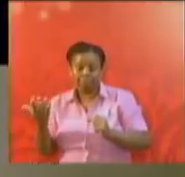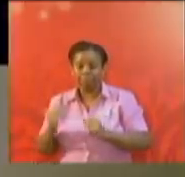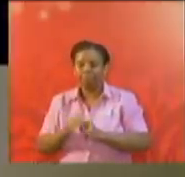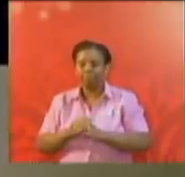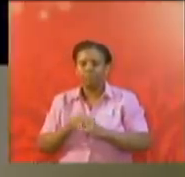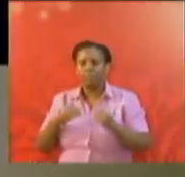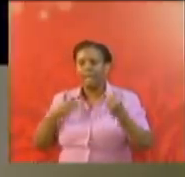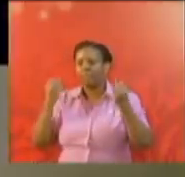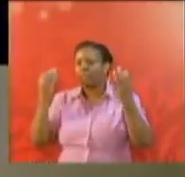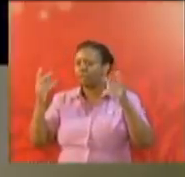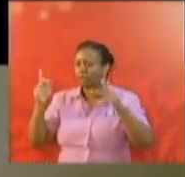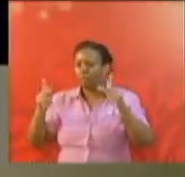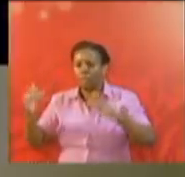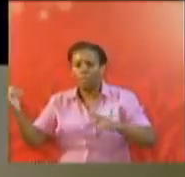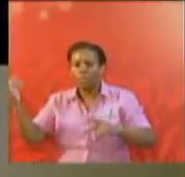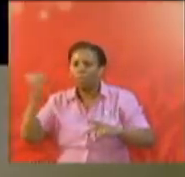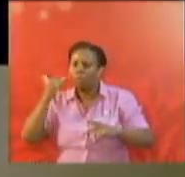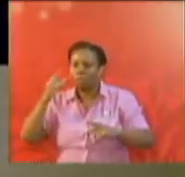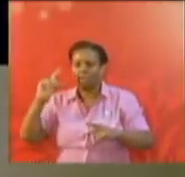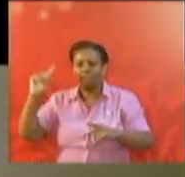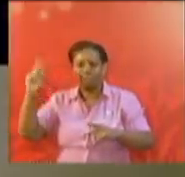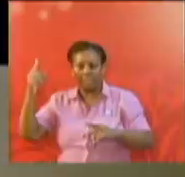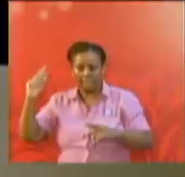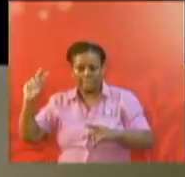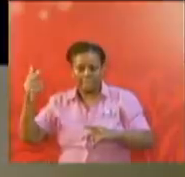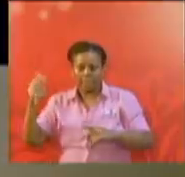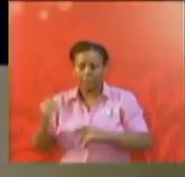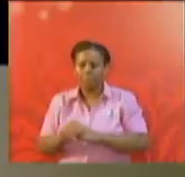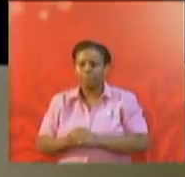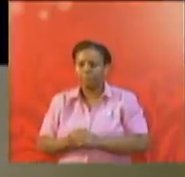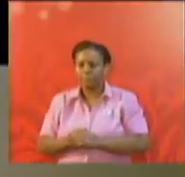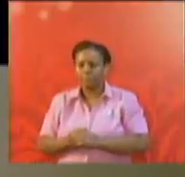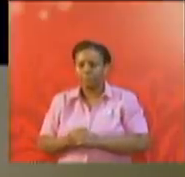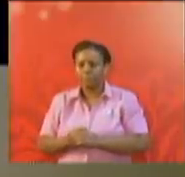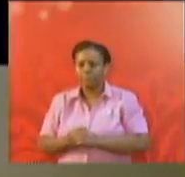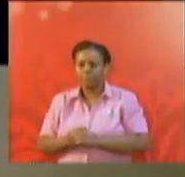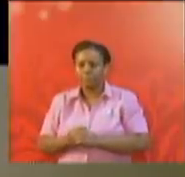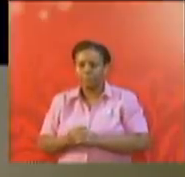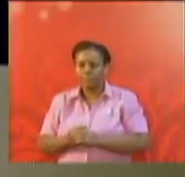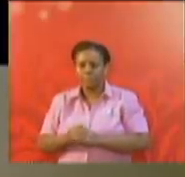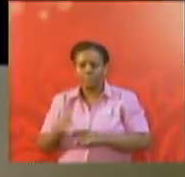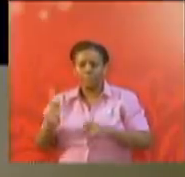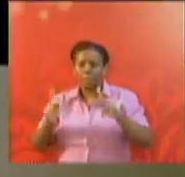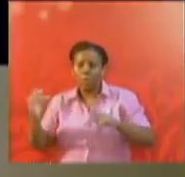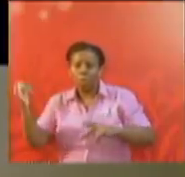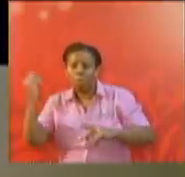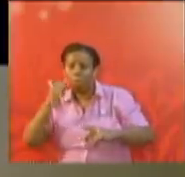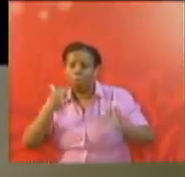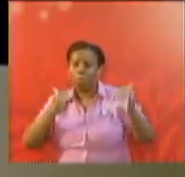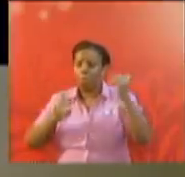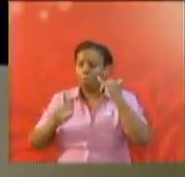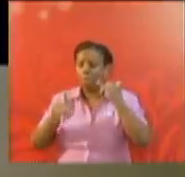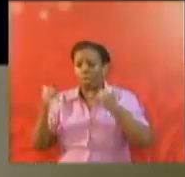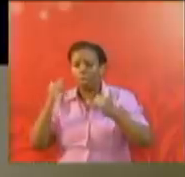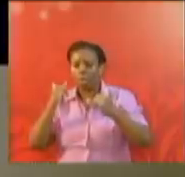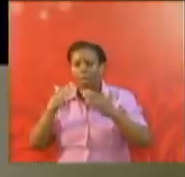have the public health regulations debated in Parliament. I don't know if you have any thoughts of